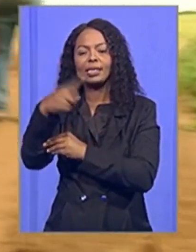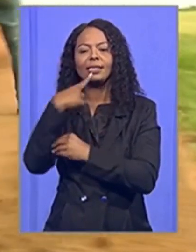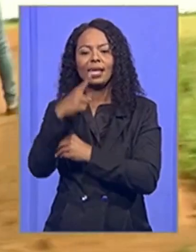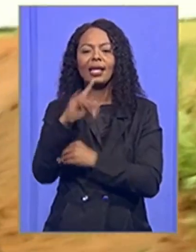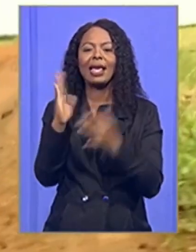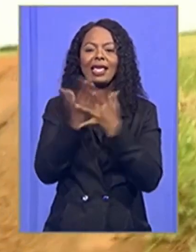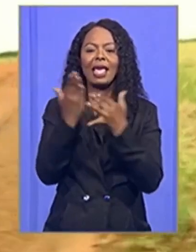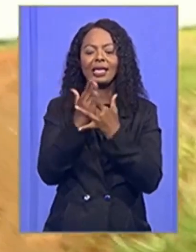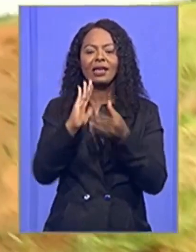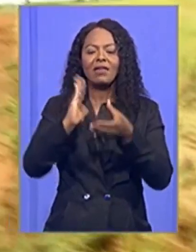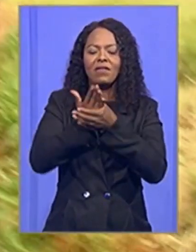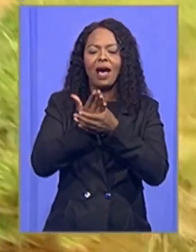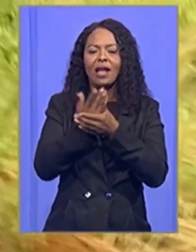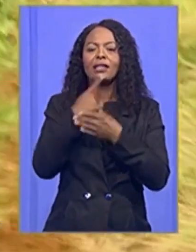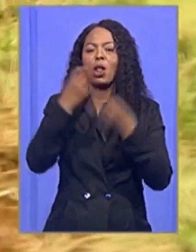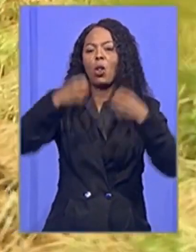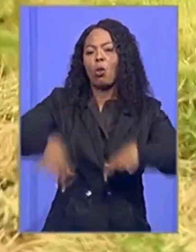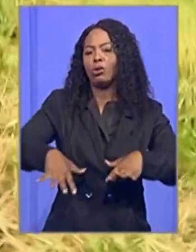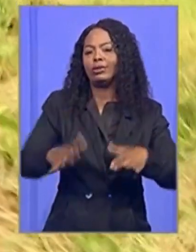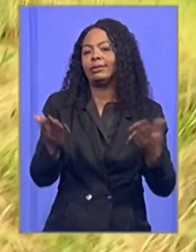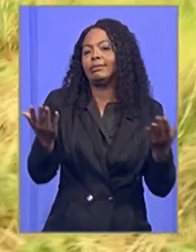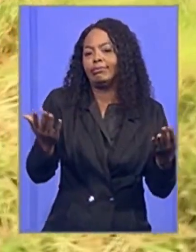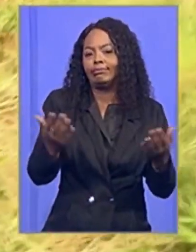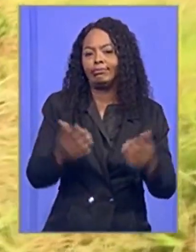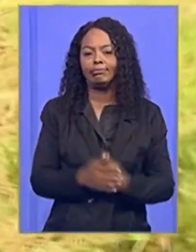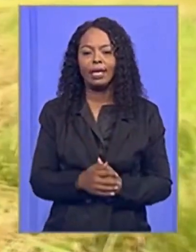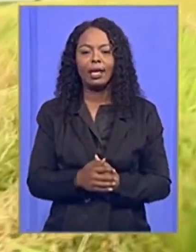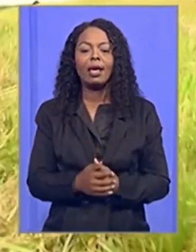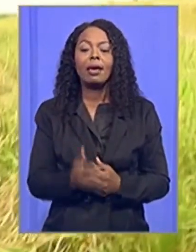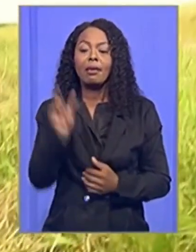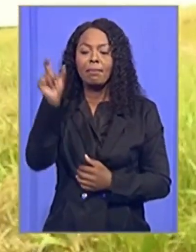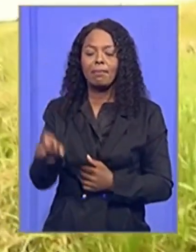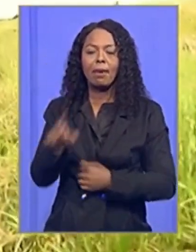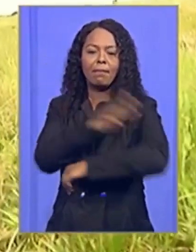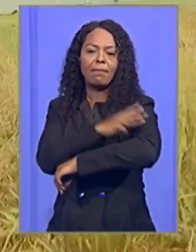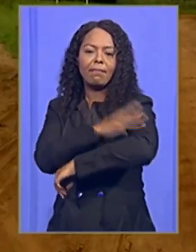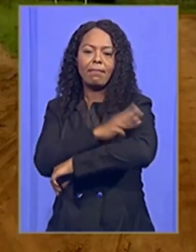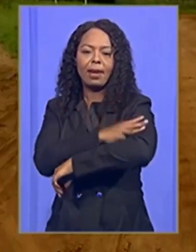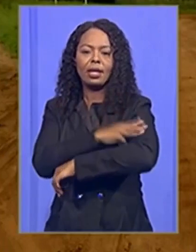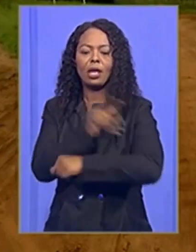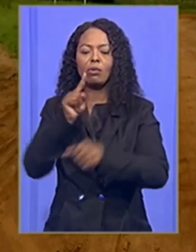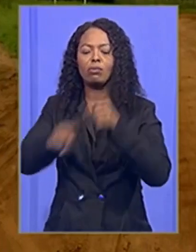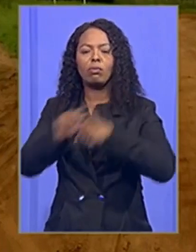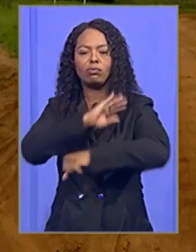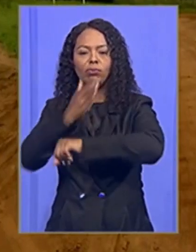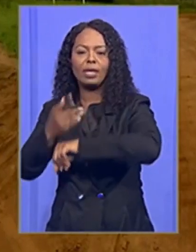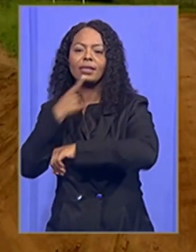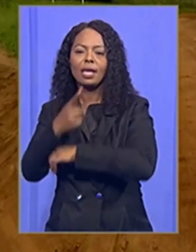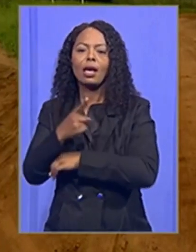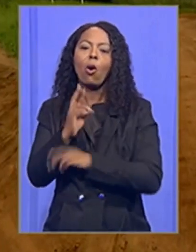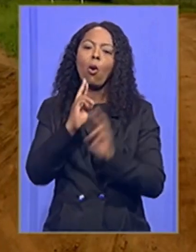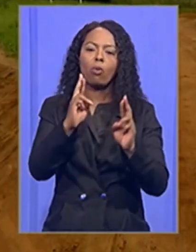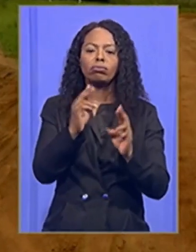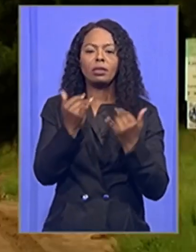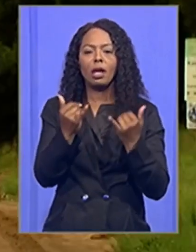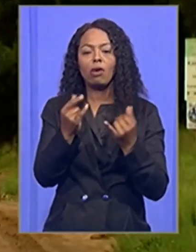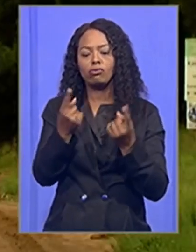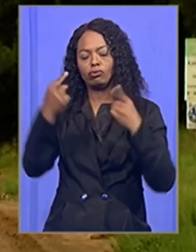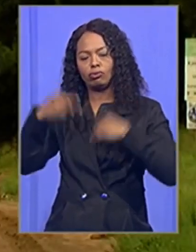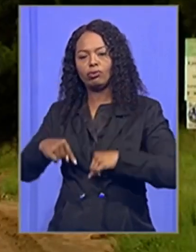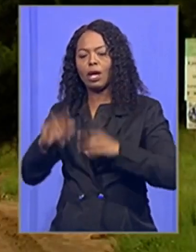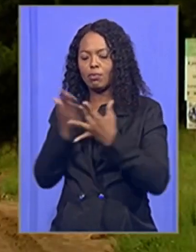di latlhegile kwa ntle go ya e le nngwe. Mong wa sekolo a re o ne a solofetswa fa go tlile go romelwa batlhankedi ba sepodisi go ya go dira kgetsi e